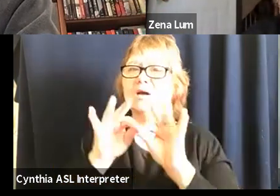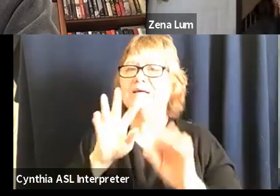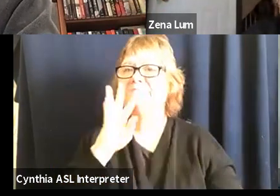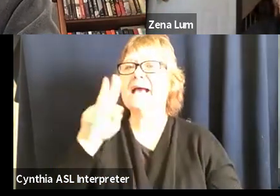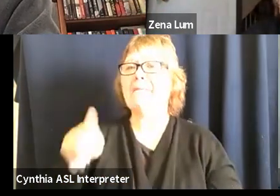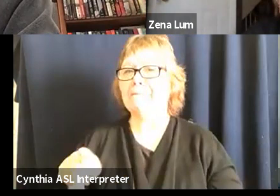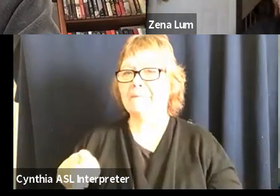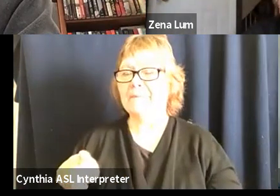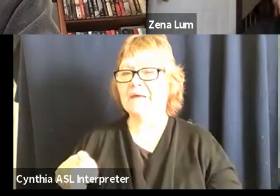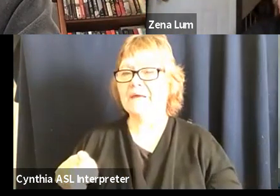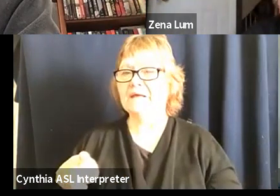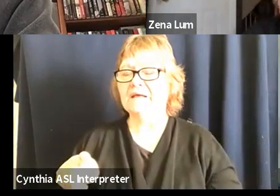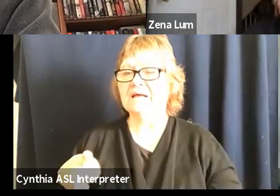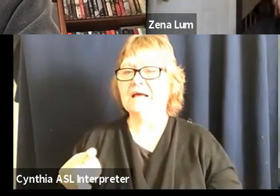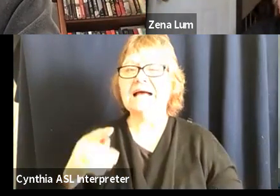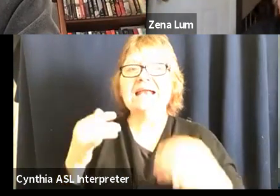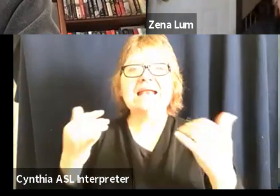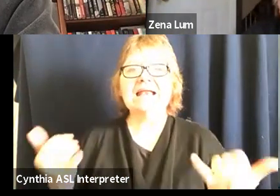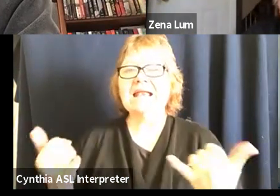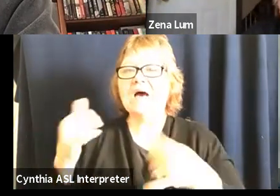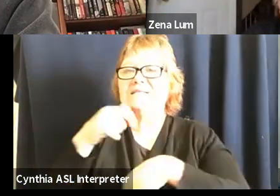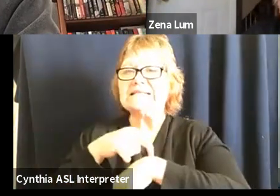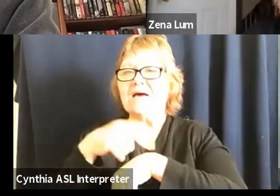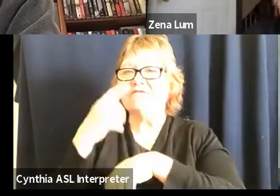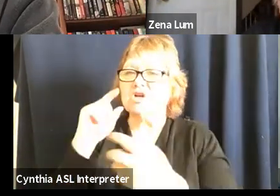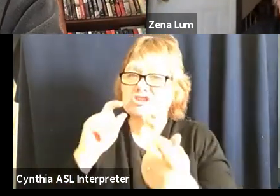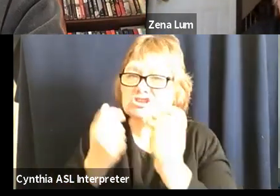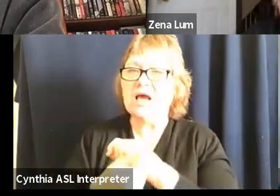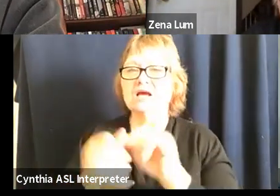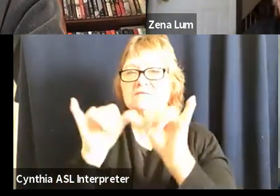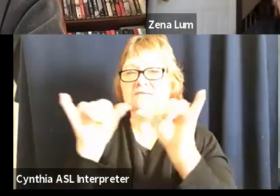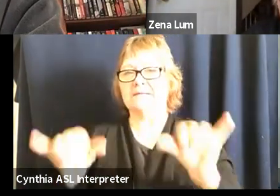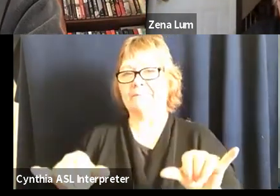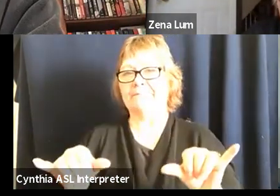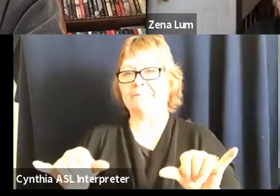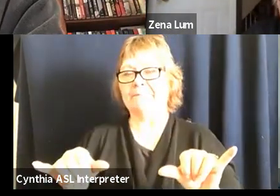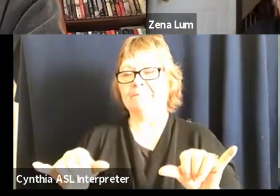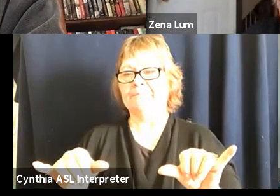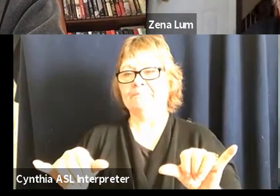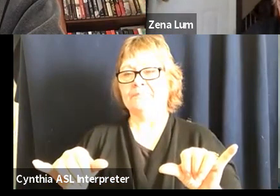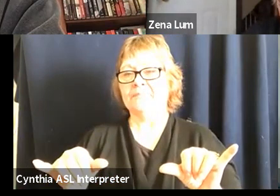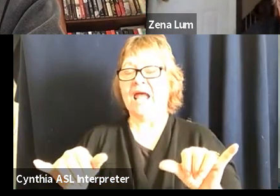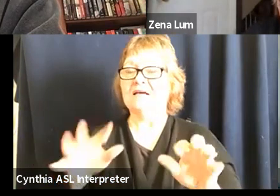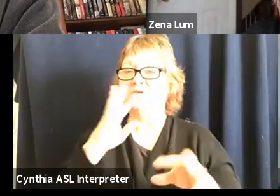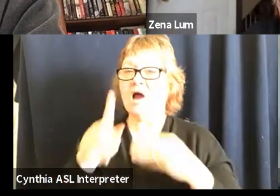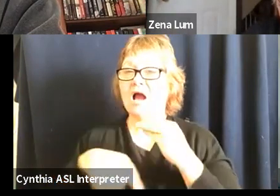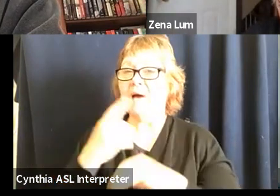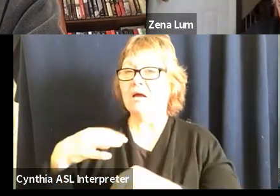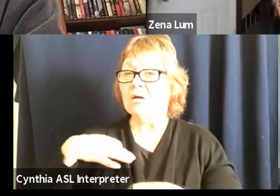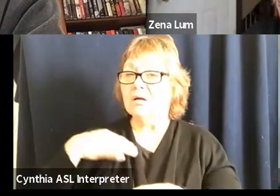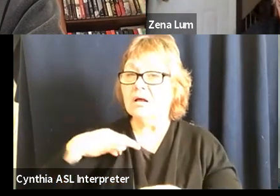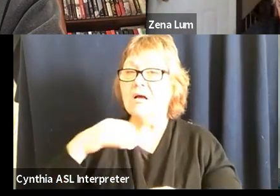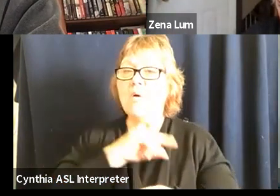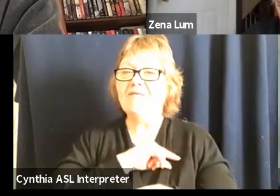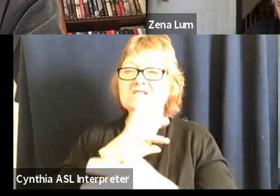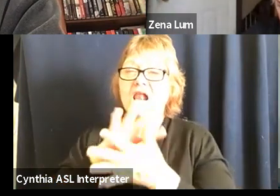about this. Now is the time for changing the system. As we talk about admissions criteria, we need to focus